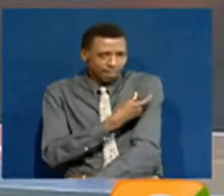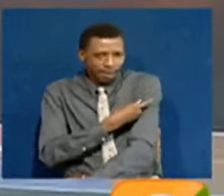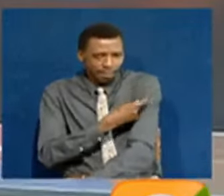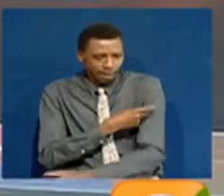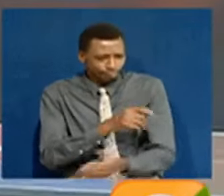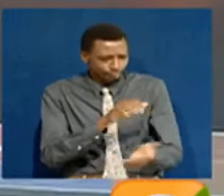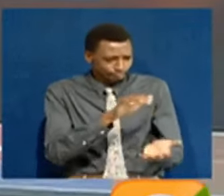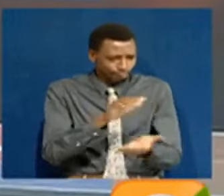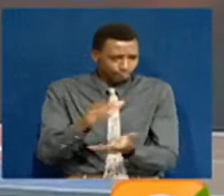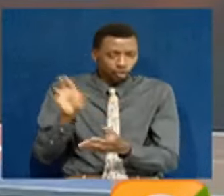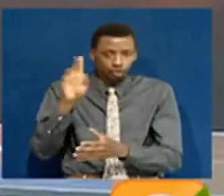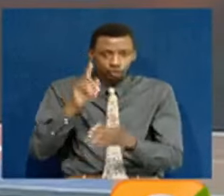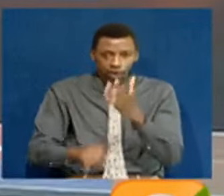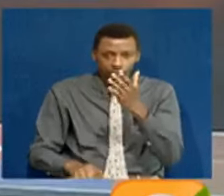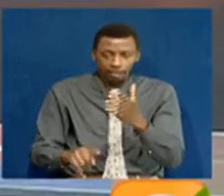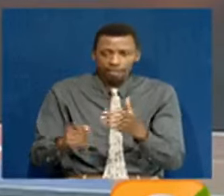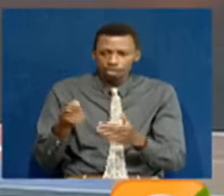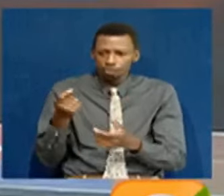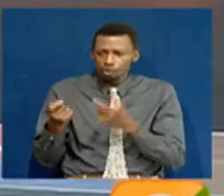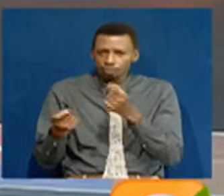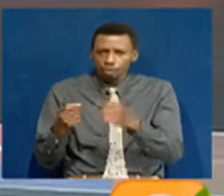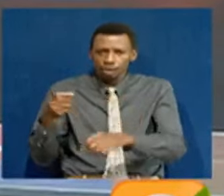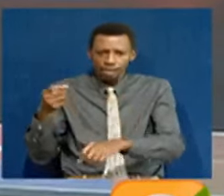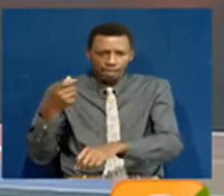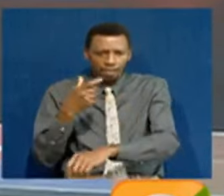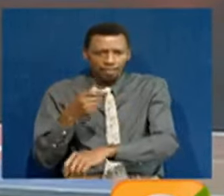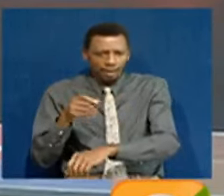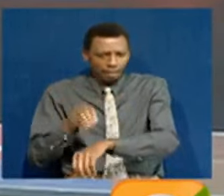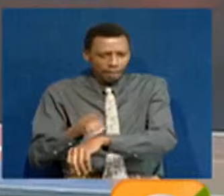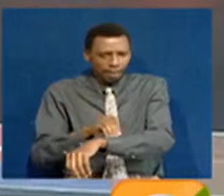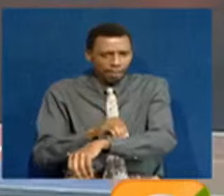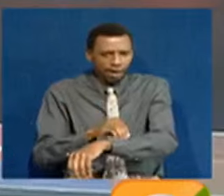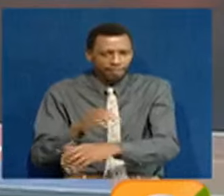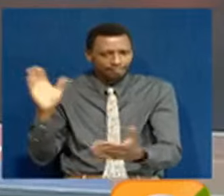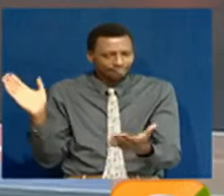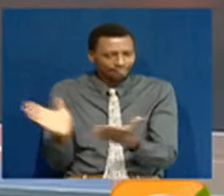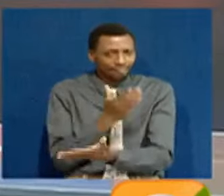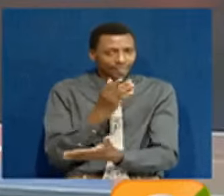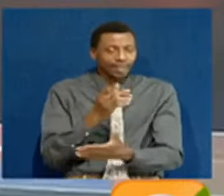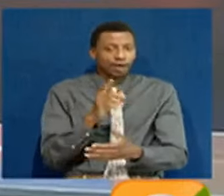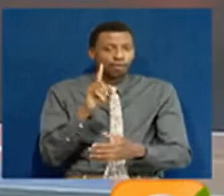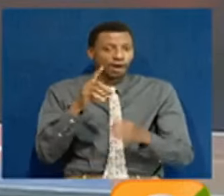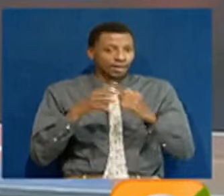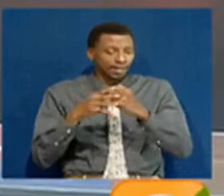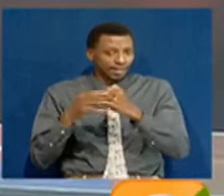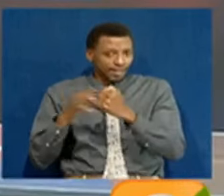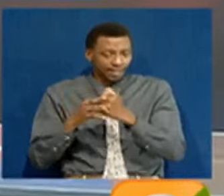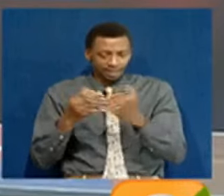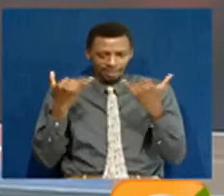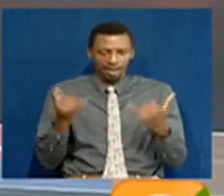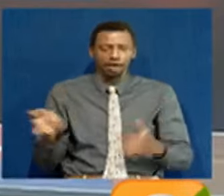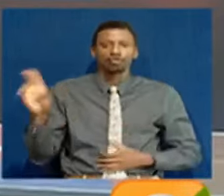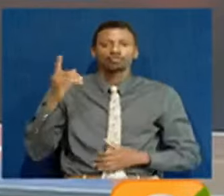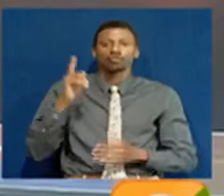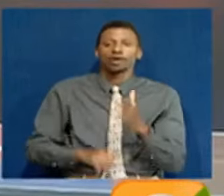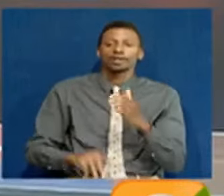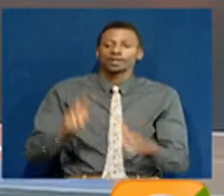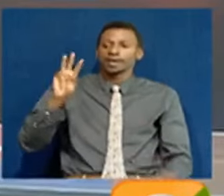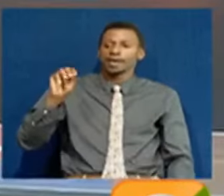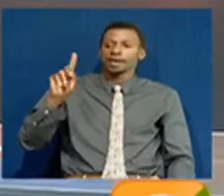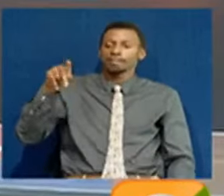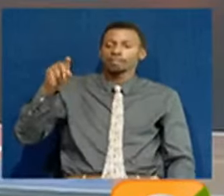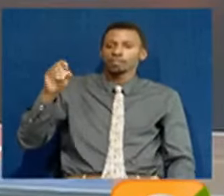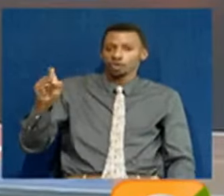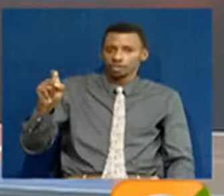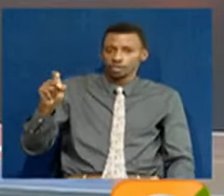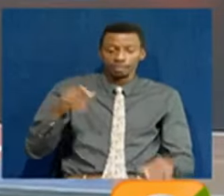eradicated in Kenya in the year 1978, is currently in use for Mpox in countries that have reported